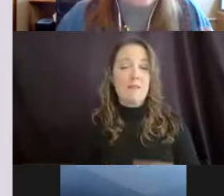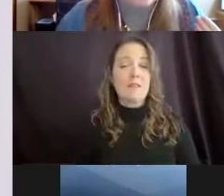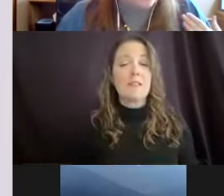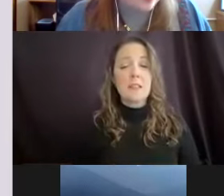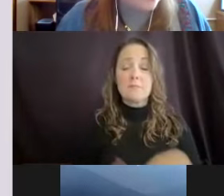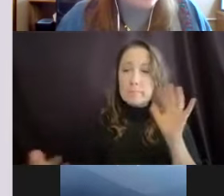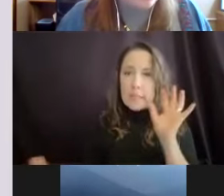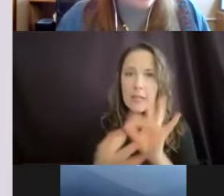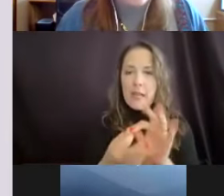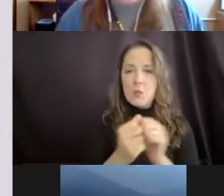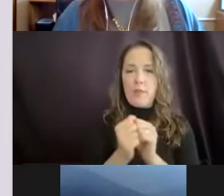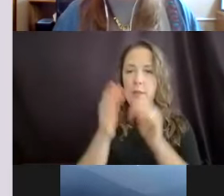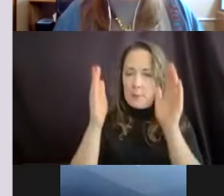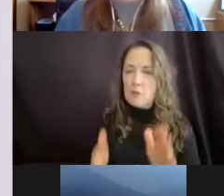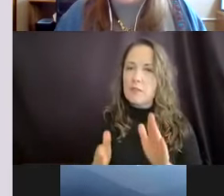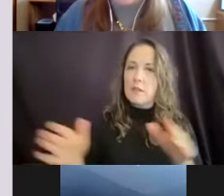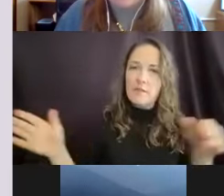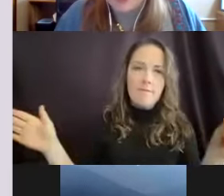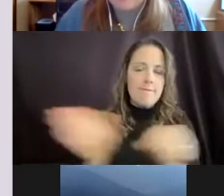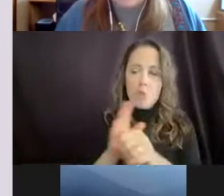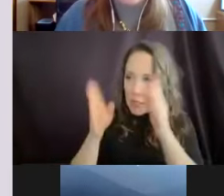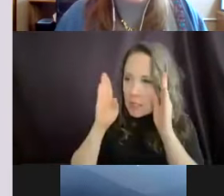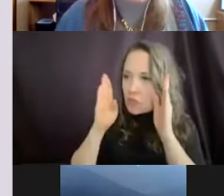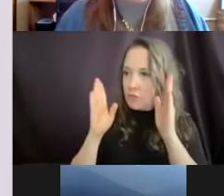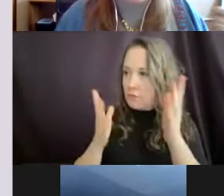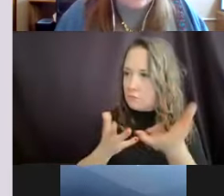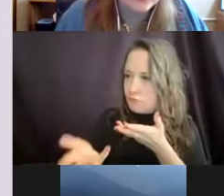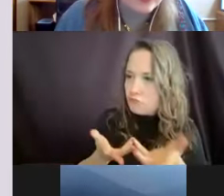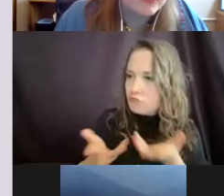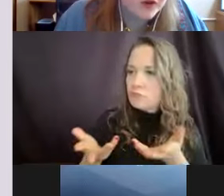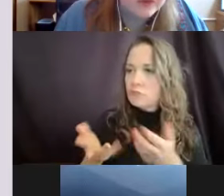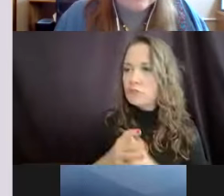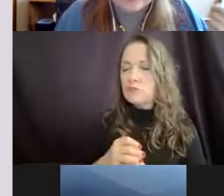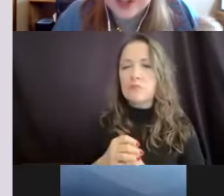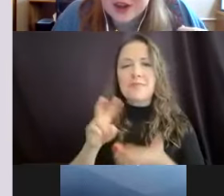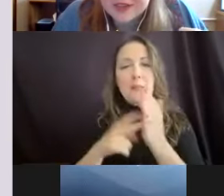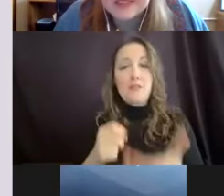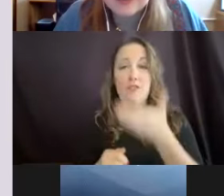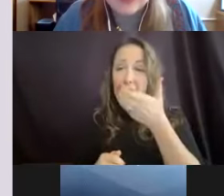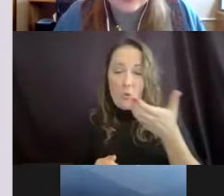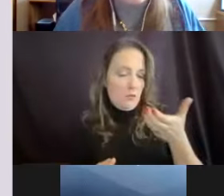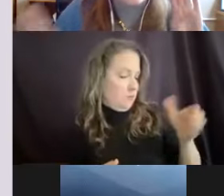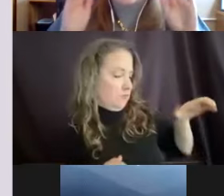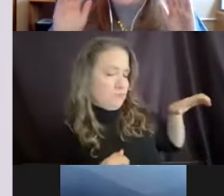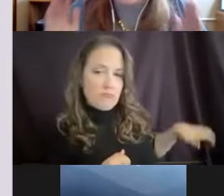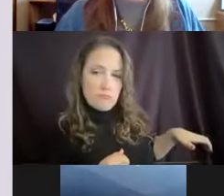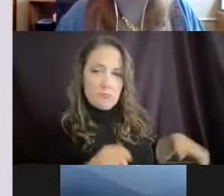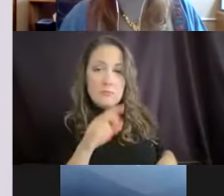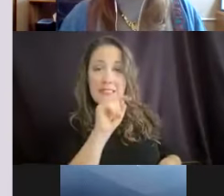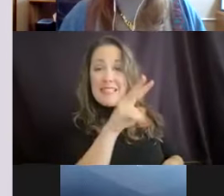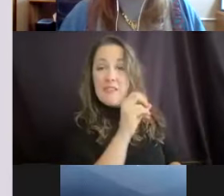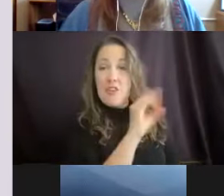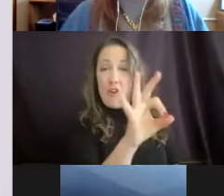attention to this young person or to the people that you're around. That means putting down your phone, turning off the TV, putting your